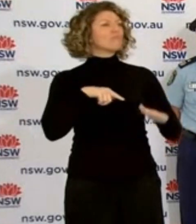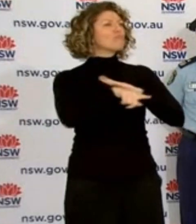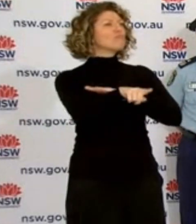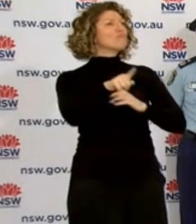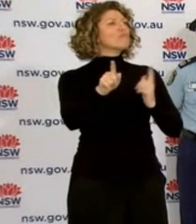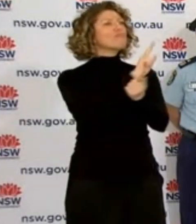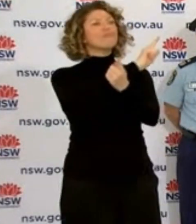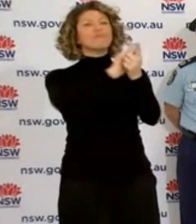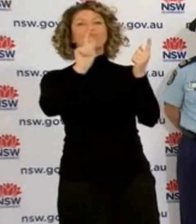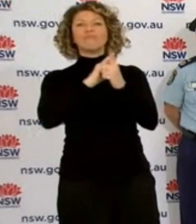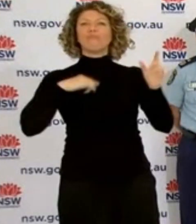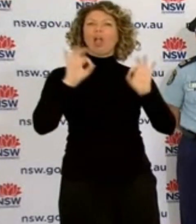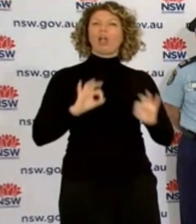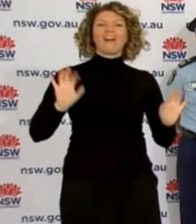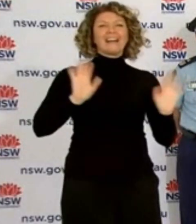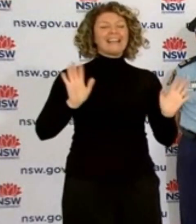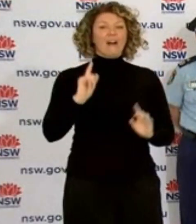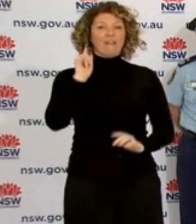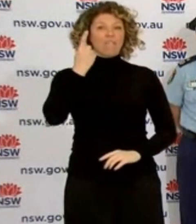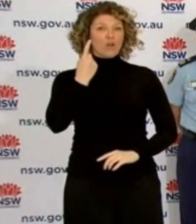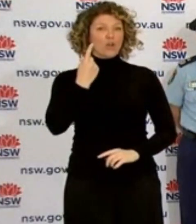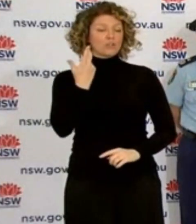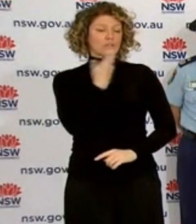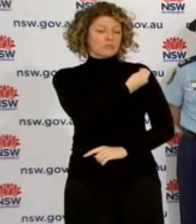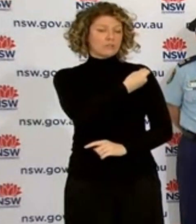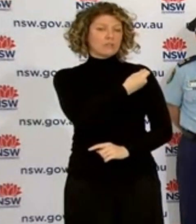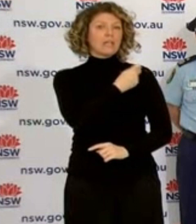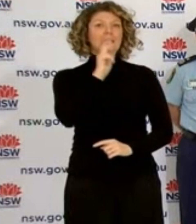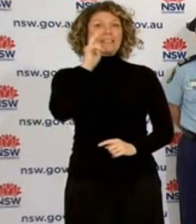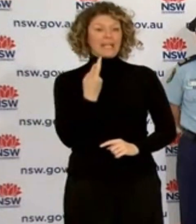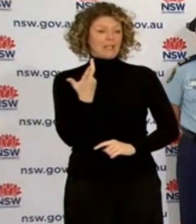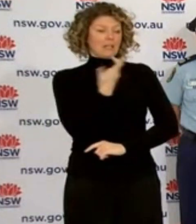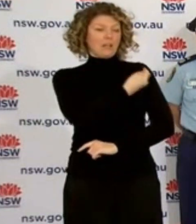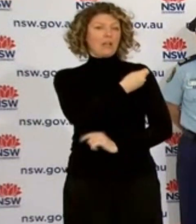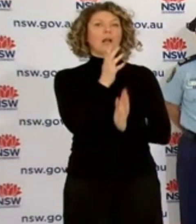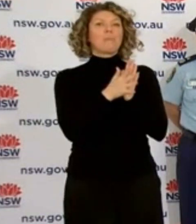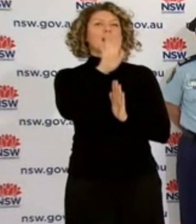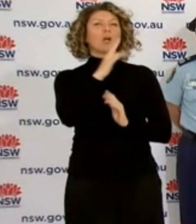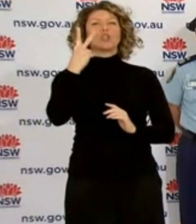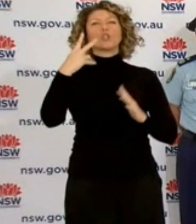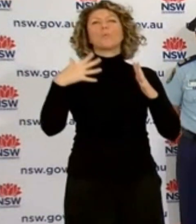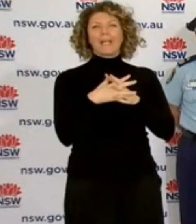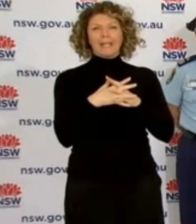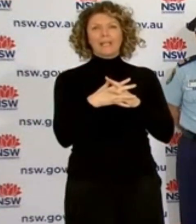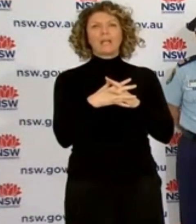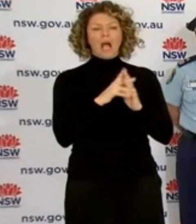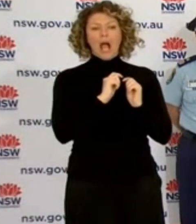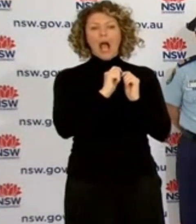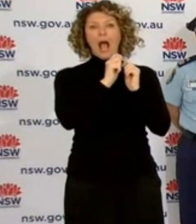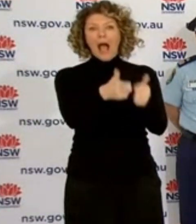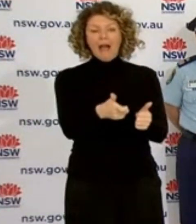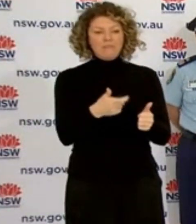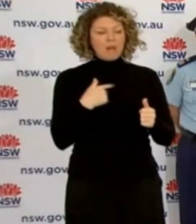protected. You need about 2 to 3 weeks following vaccination to have any effect. But vaccination